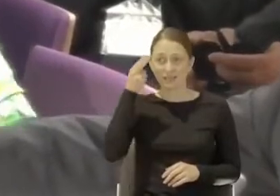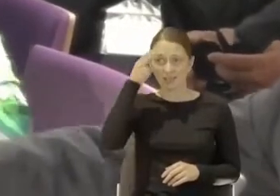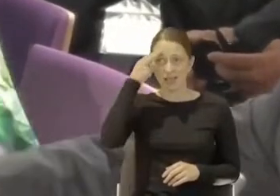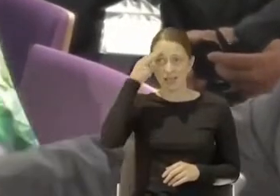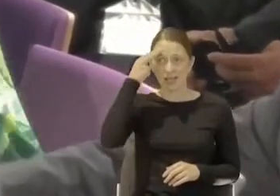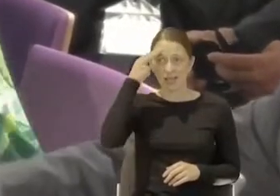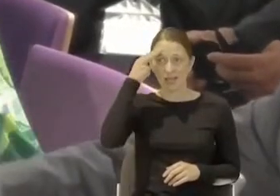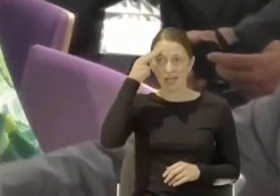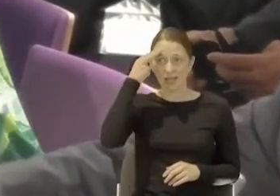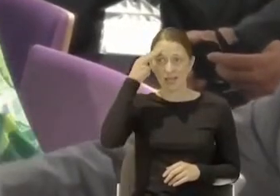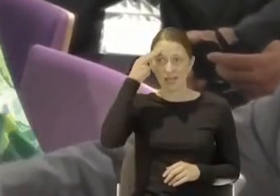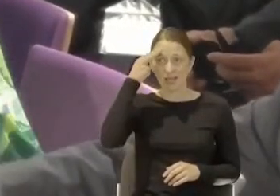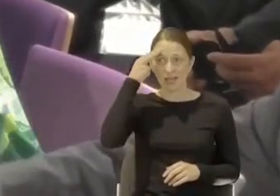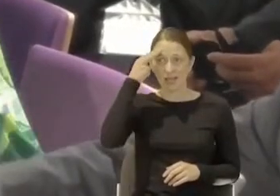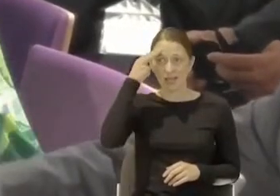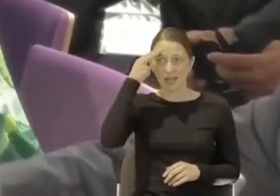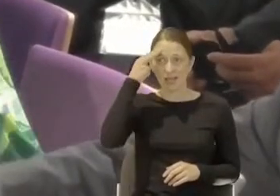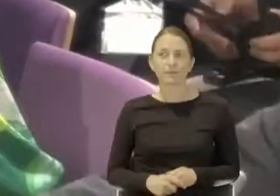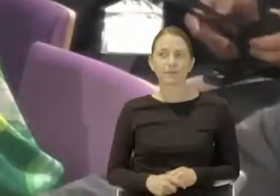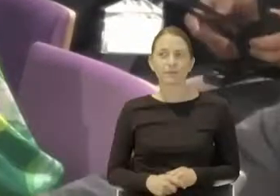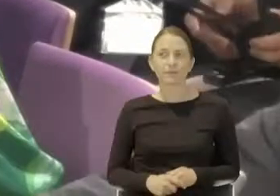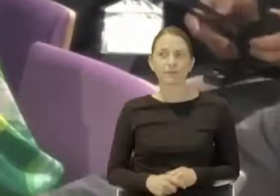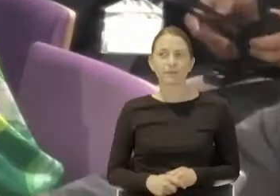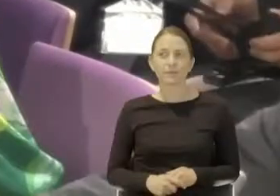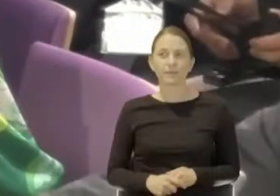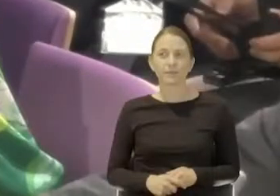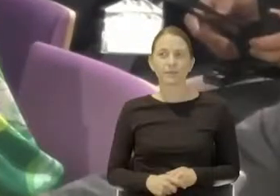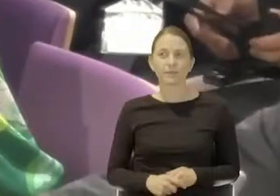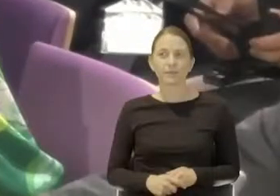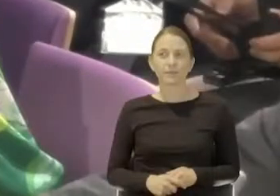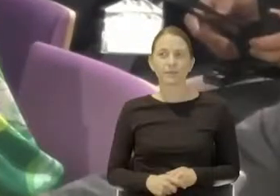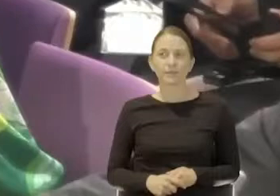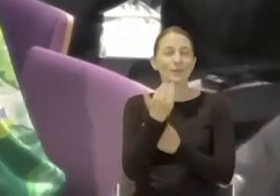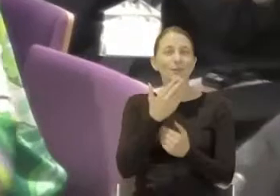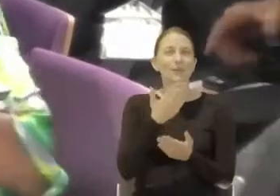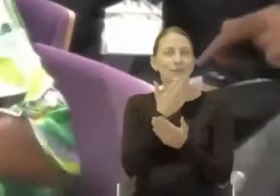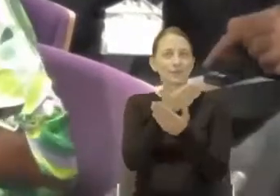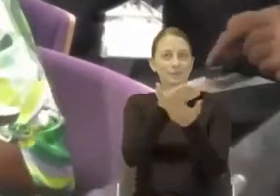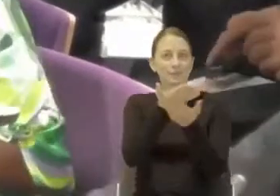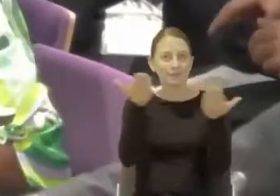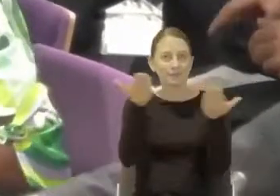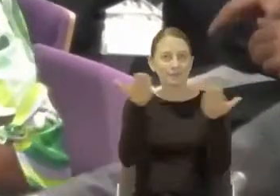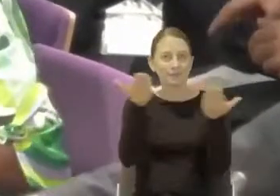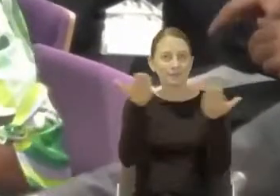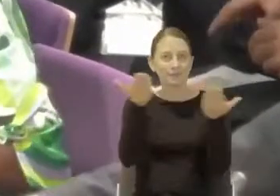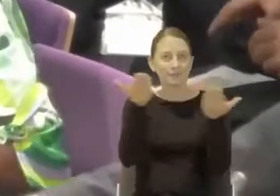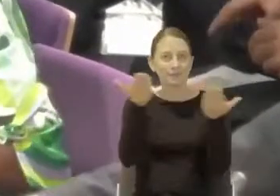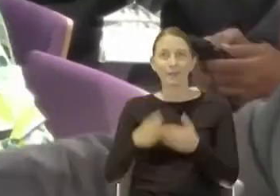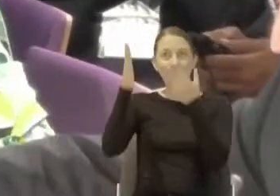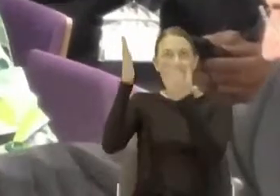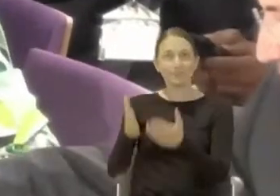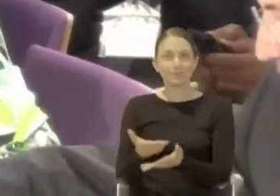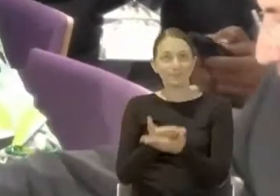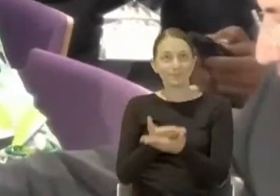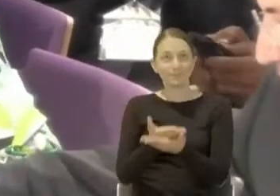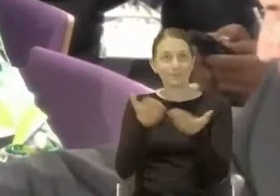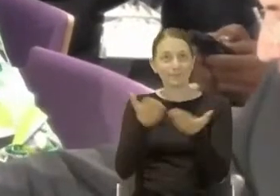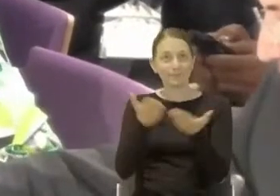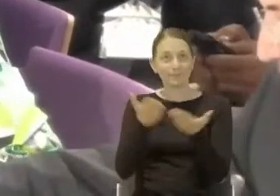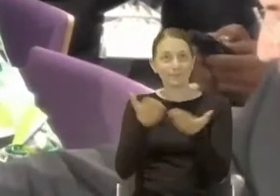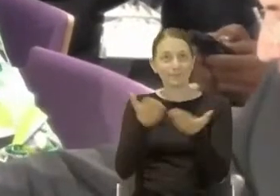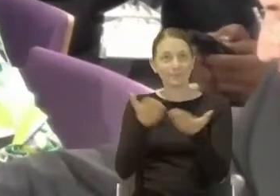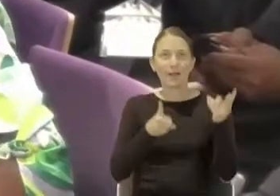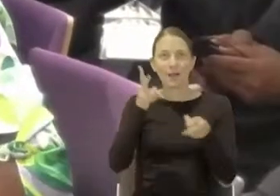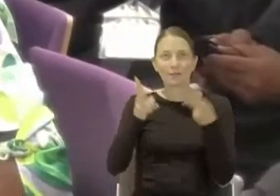A very good afternoon to you, distinguished guests, ladies and gentlemen. Welcome to this Ministerial